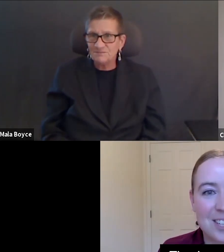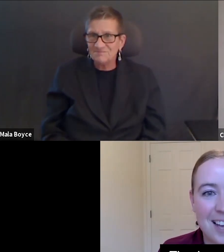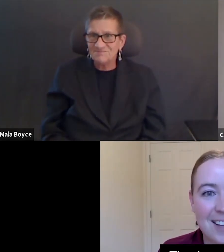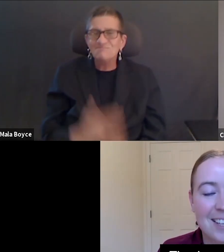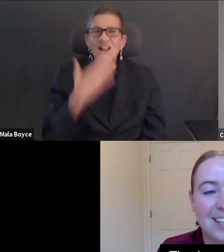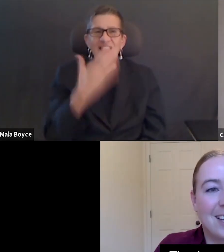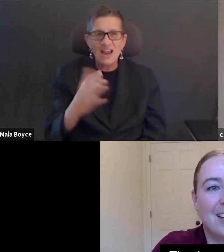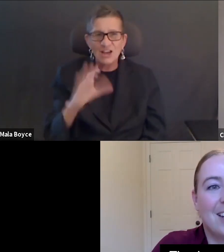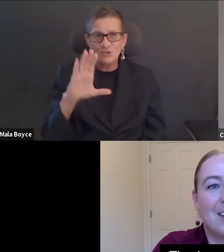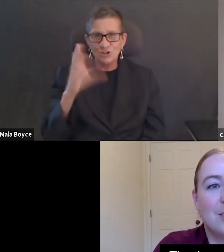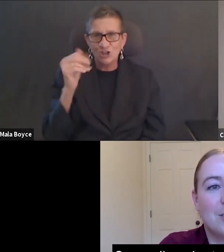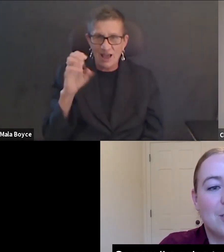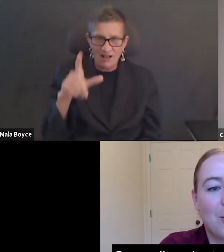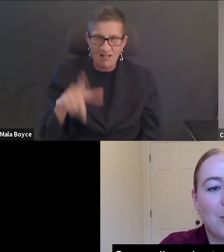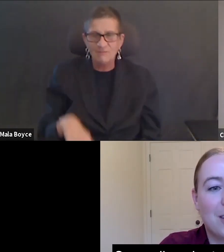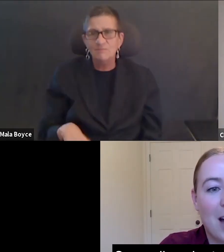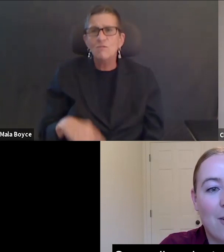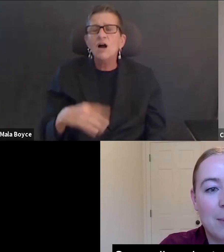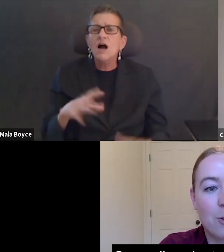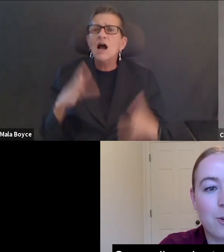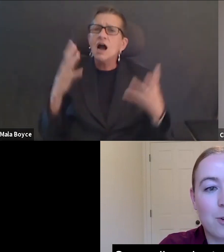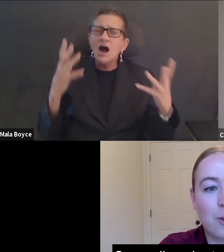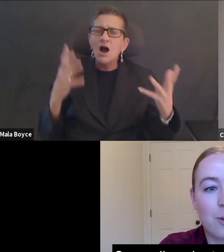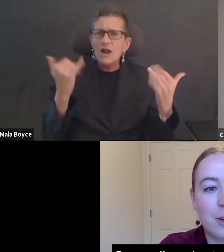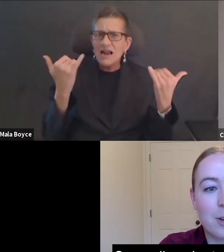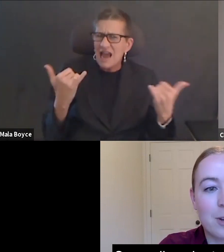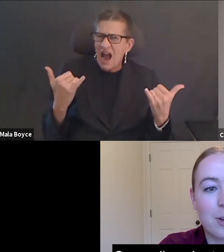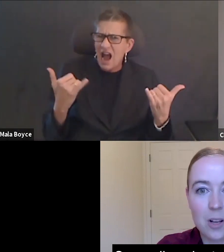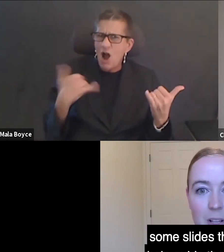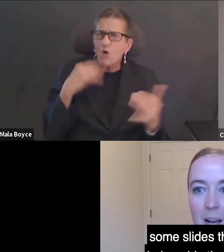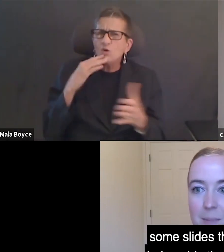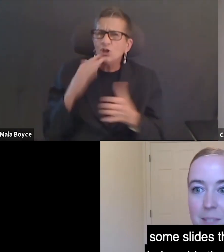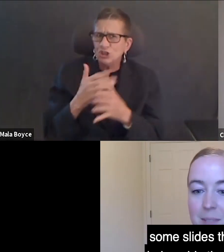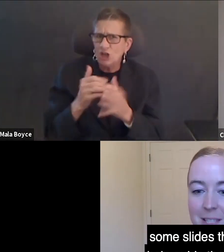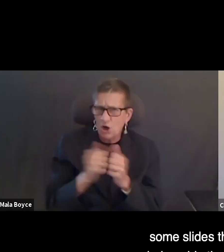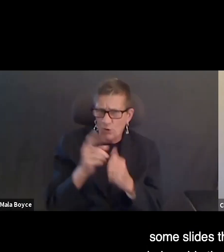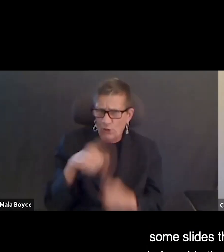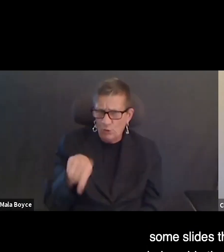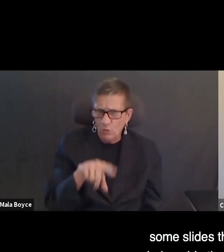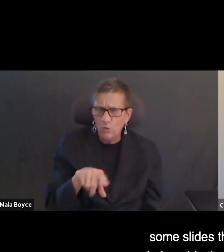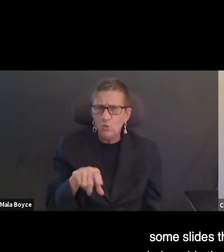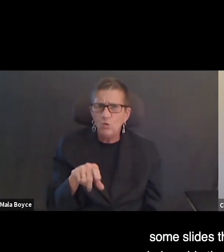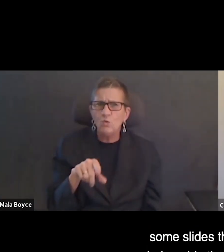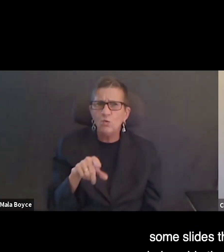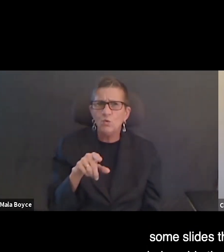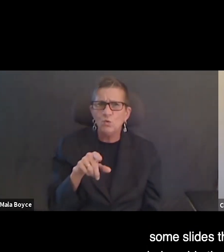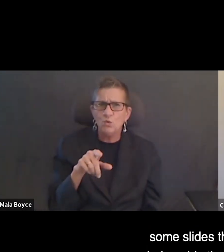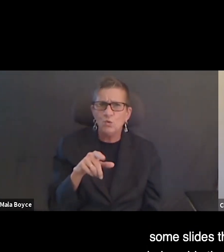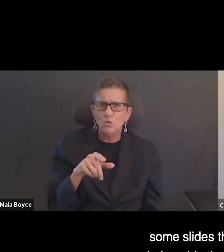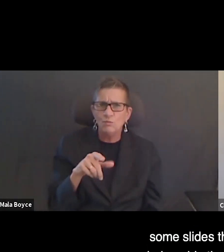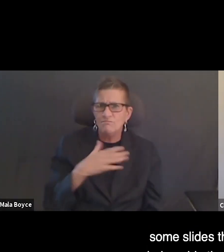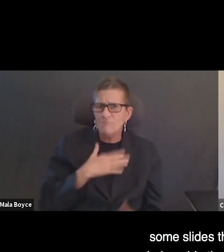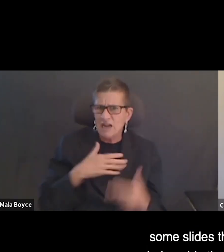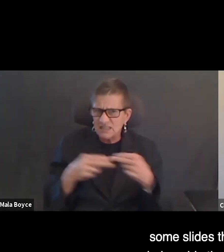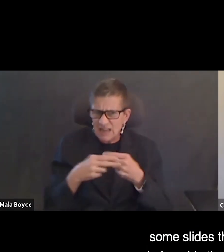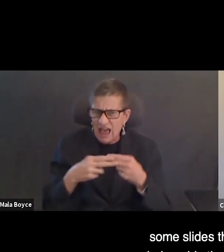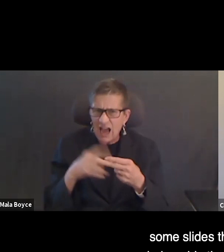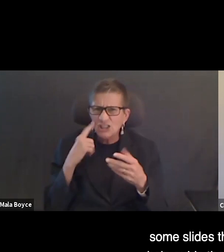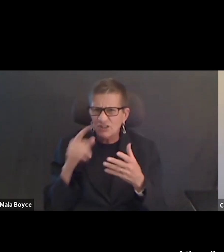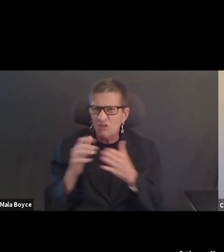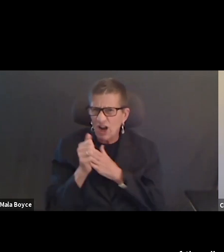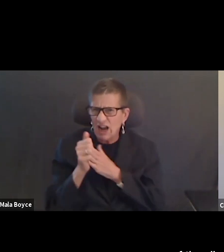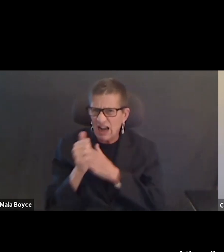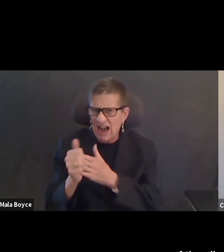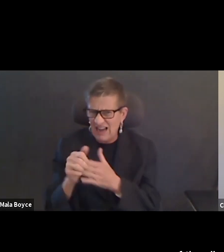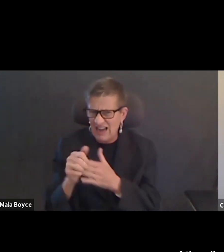Thank you, Chanel. So now I'm going to share with you all some slides that I have to help guide the next